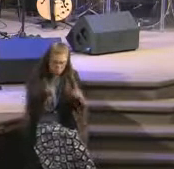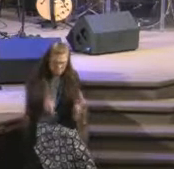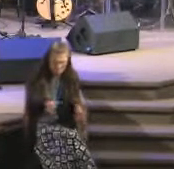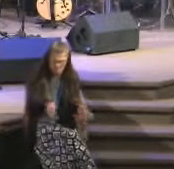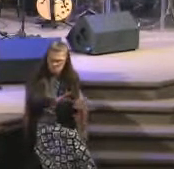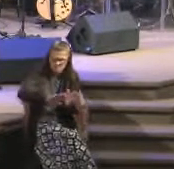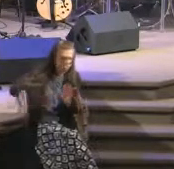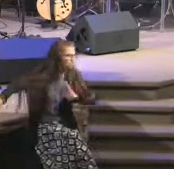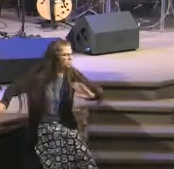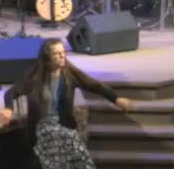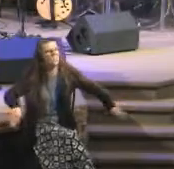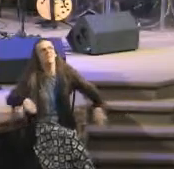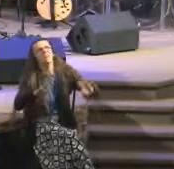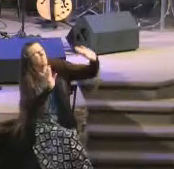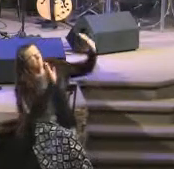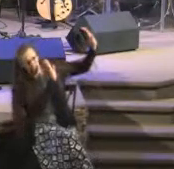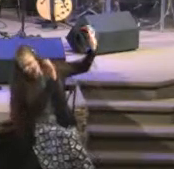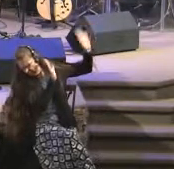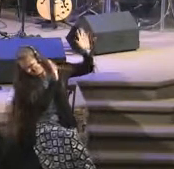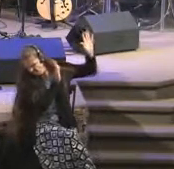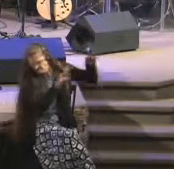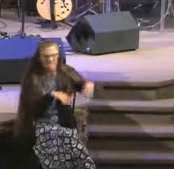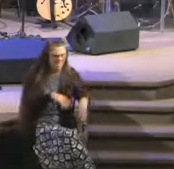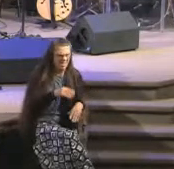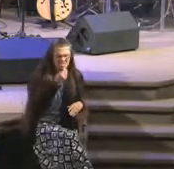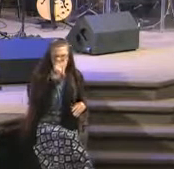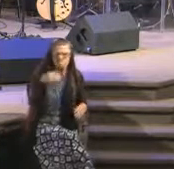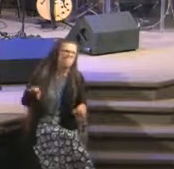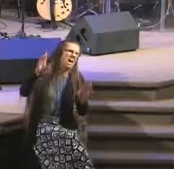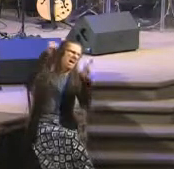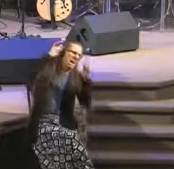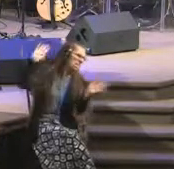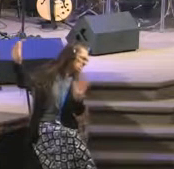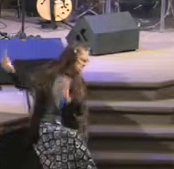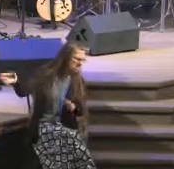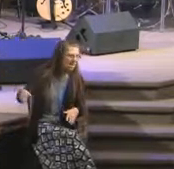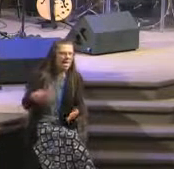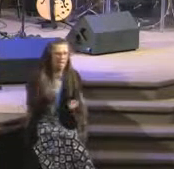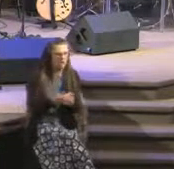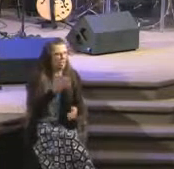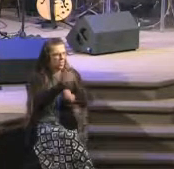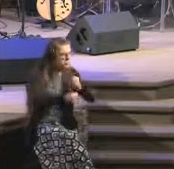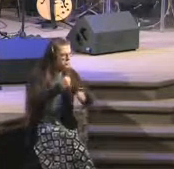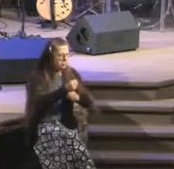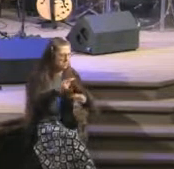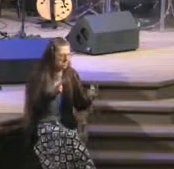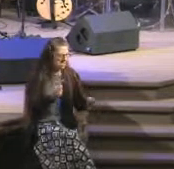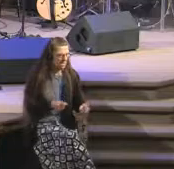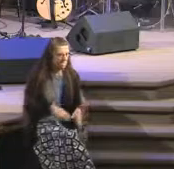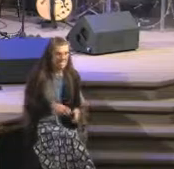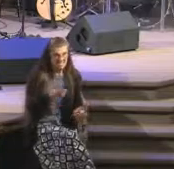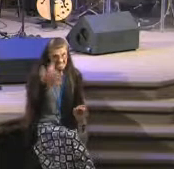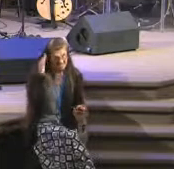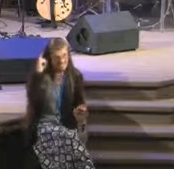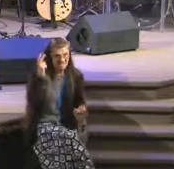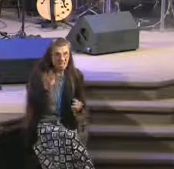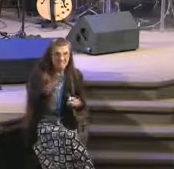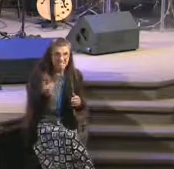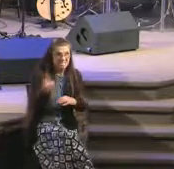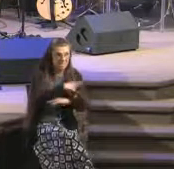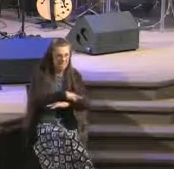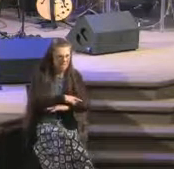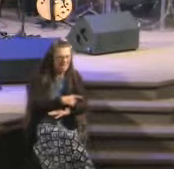are rejecting him. They're making up lies. They're saying how bad God is and how good the world is. Sounds a little bit like today, doesn't it?